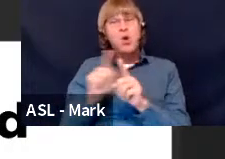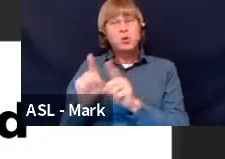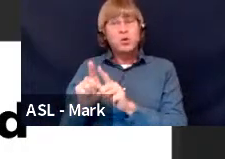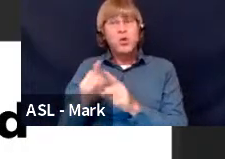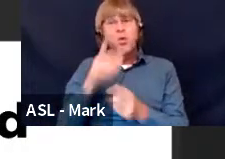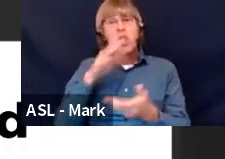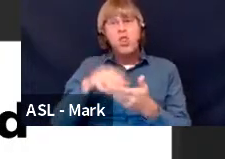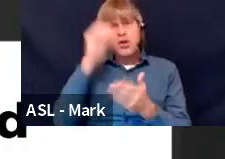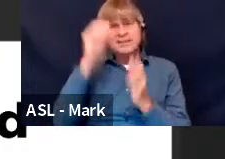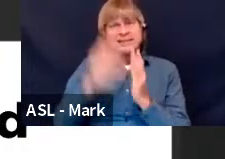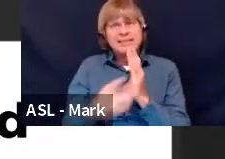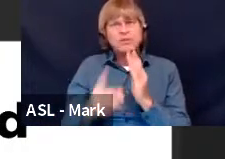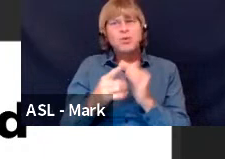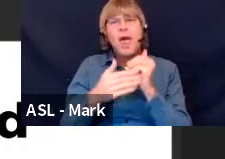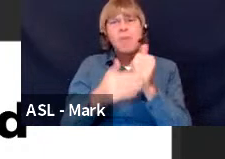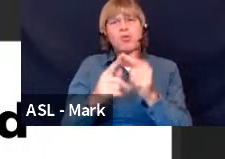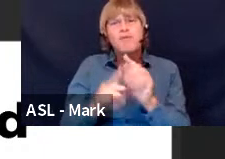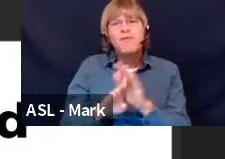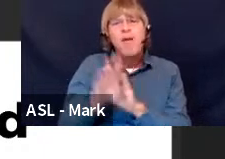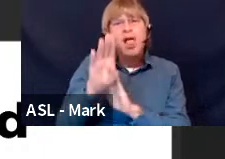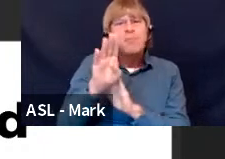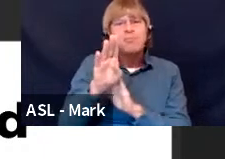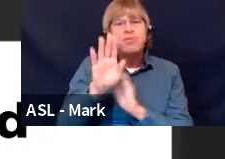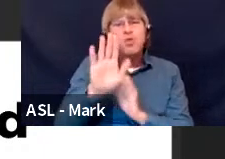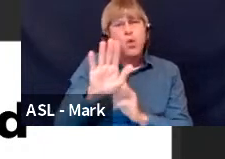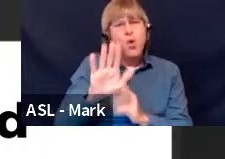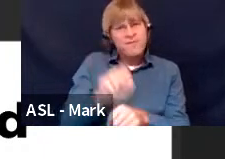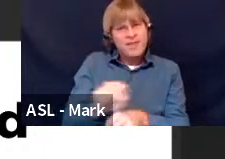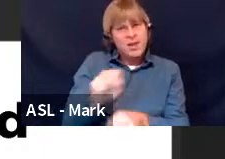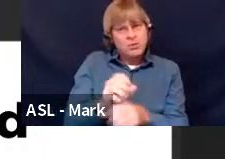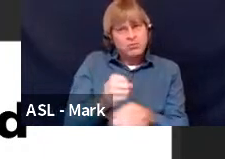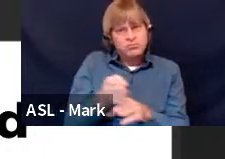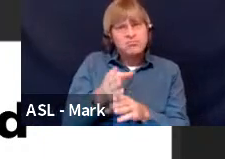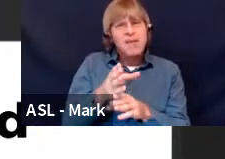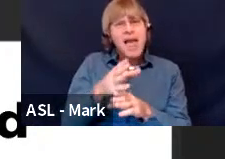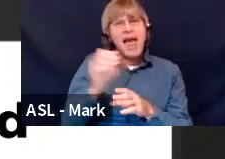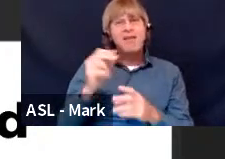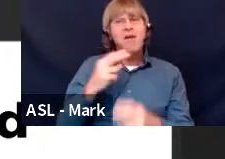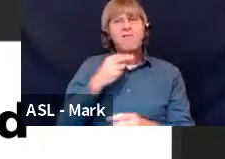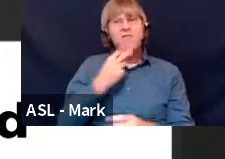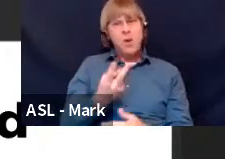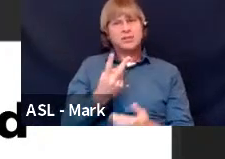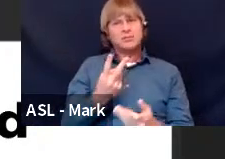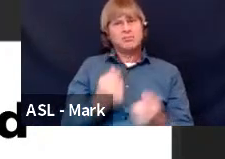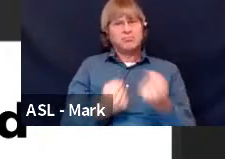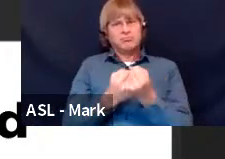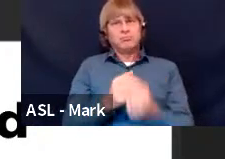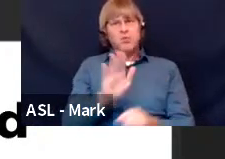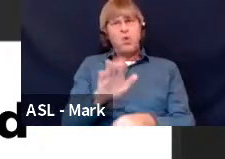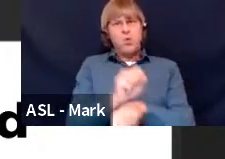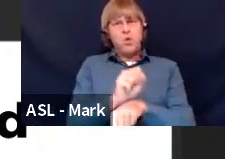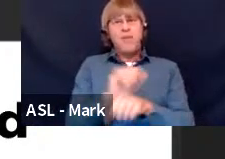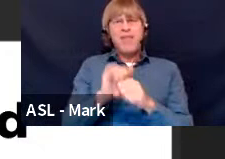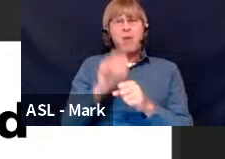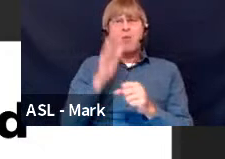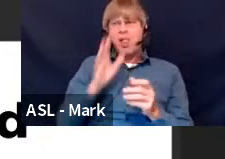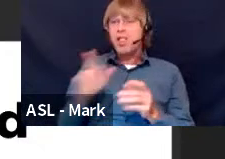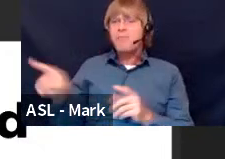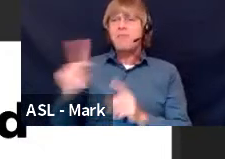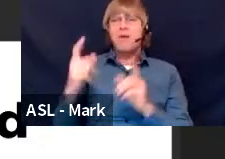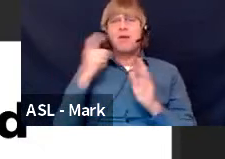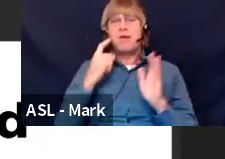Also, you're going to learn skills to help you develop a feel and voice to your work that will speak to